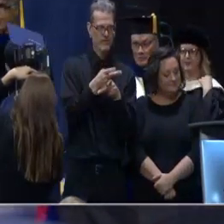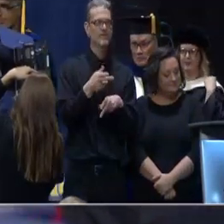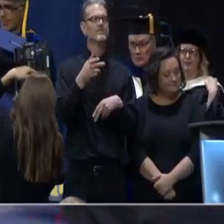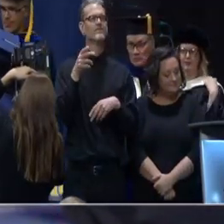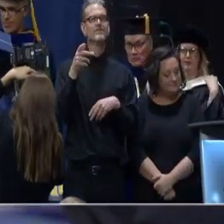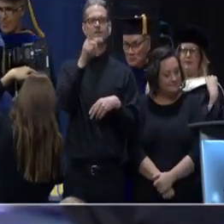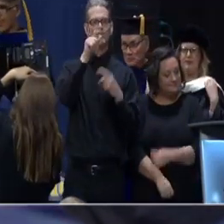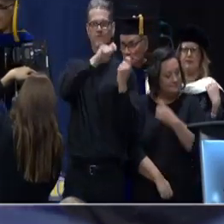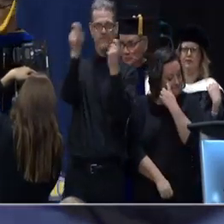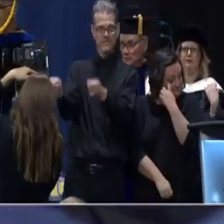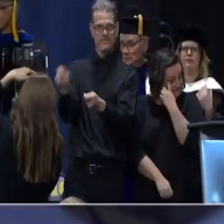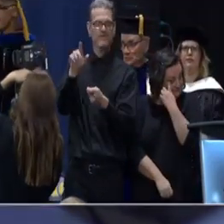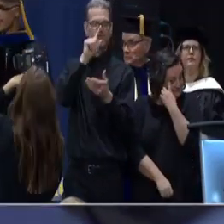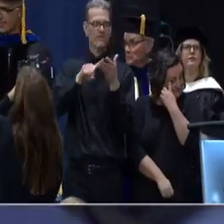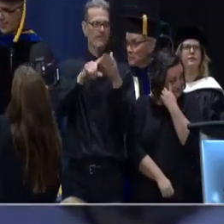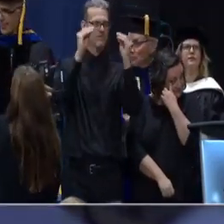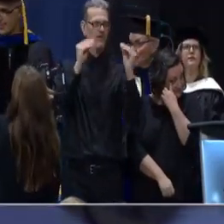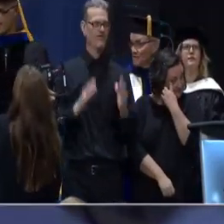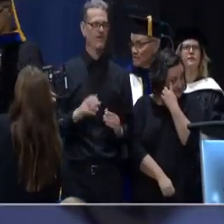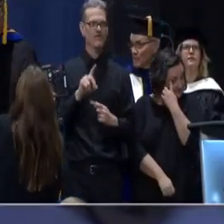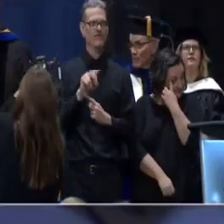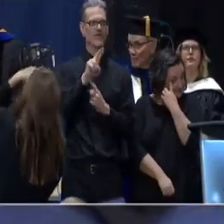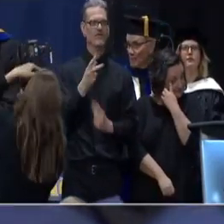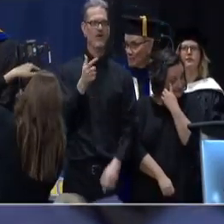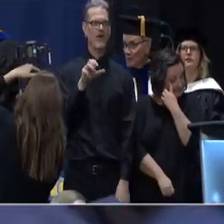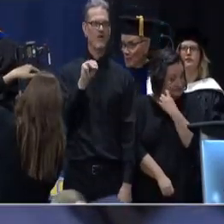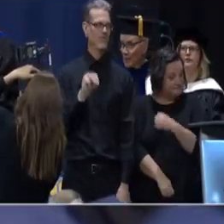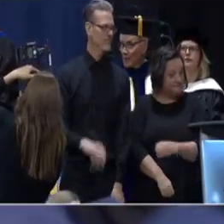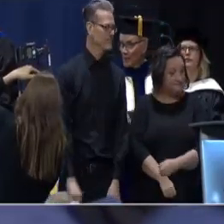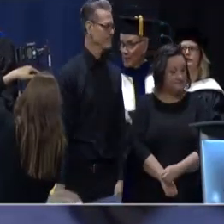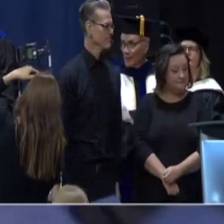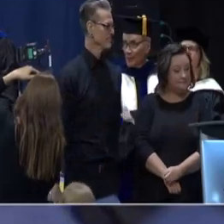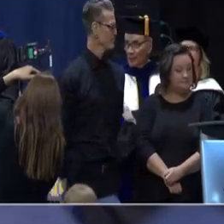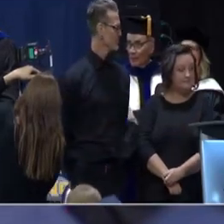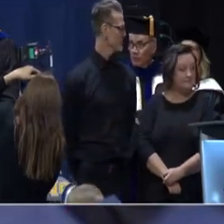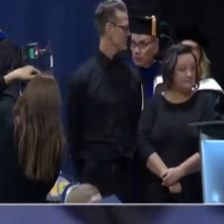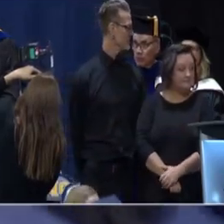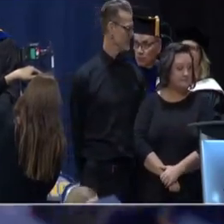being hooded by her research professor, Dr. Helm.